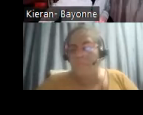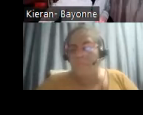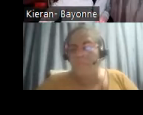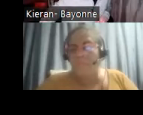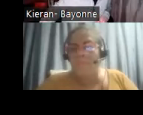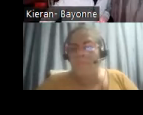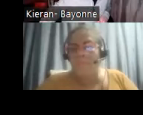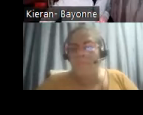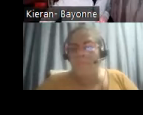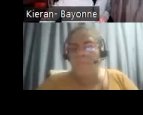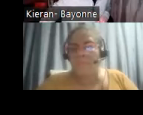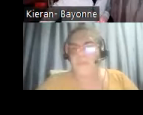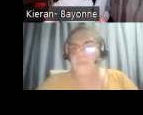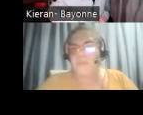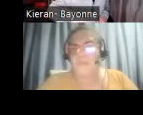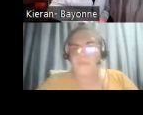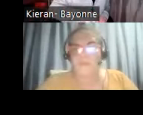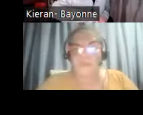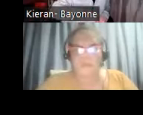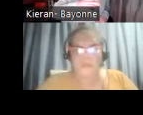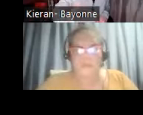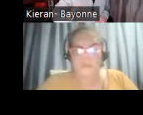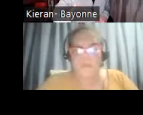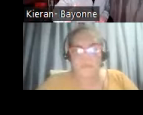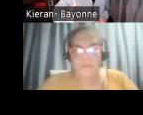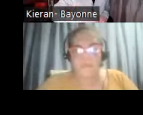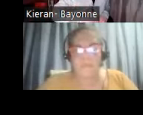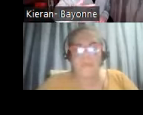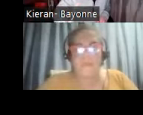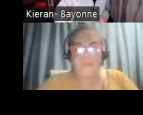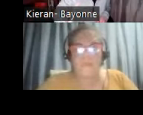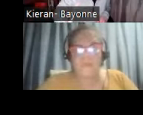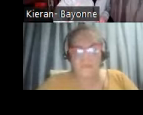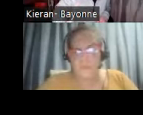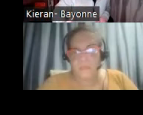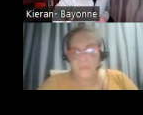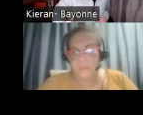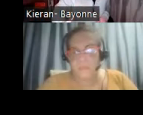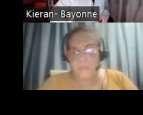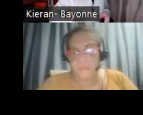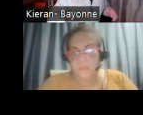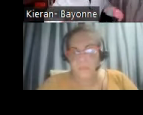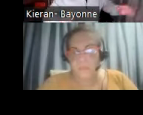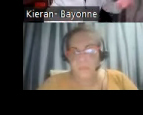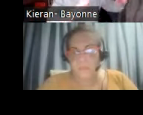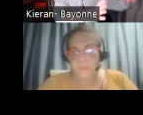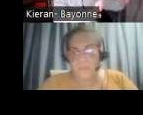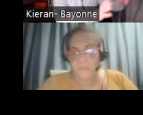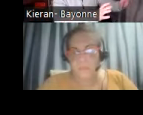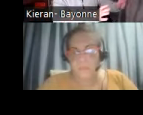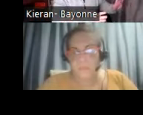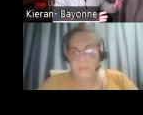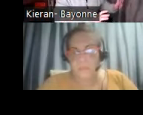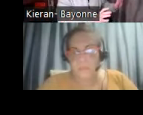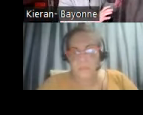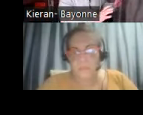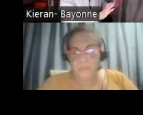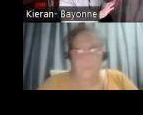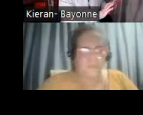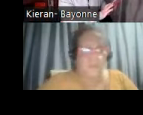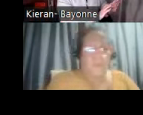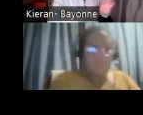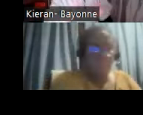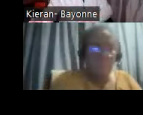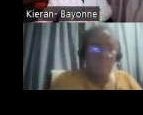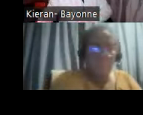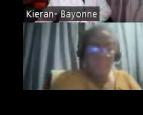meeting that these green infrastructure jobs are great, but they cost money to maintain. And the will is there to get them done and built, but it's not always,